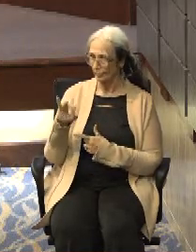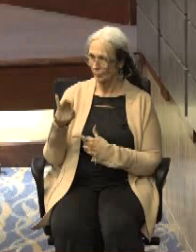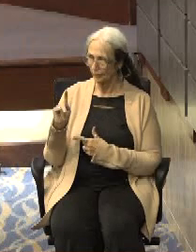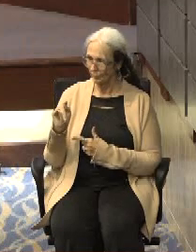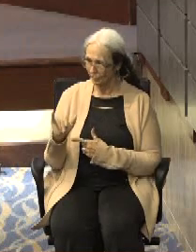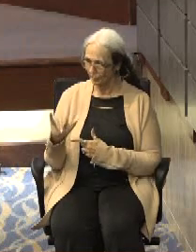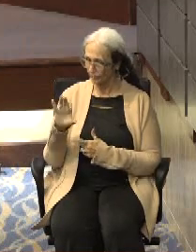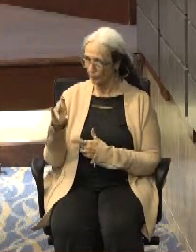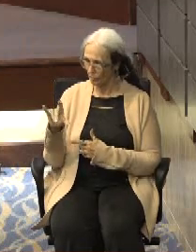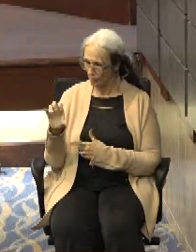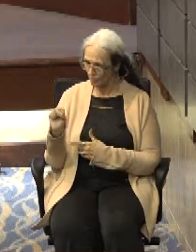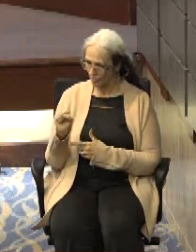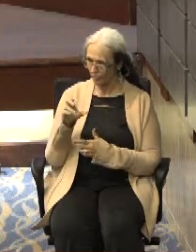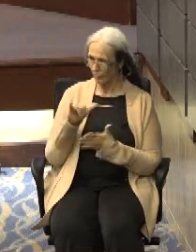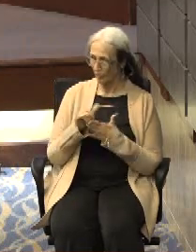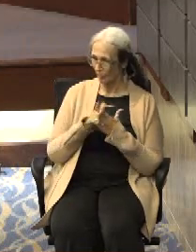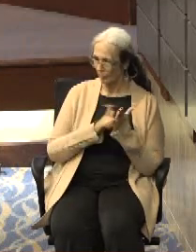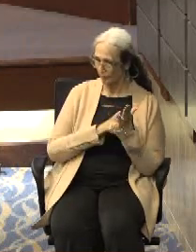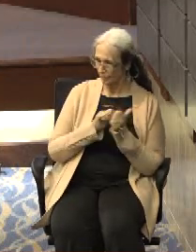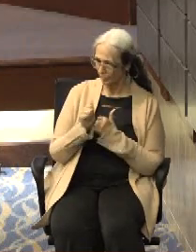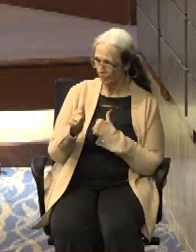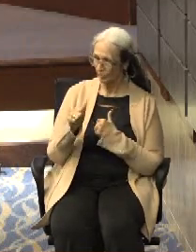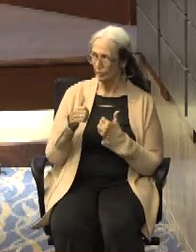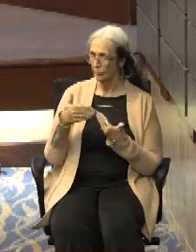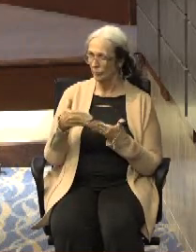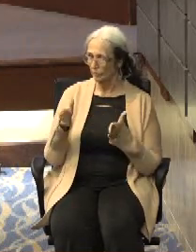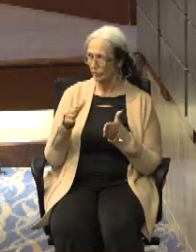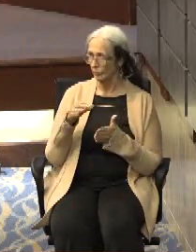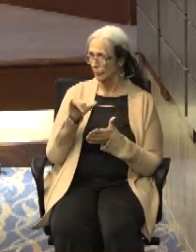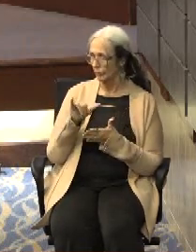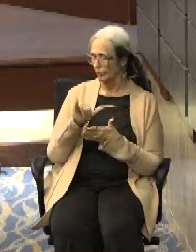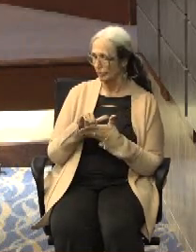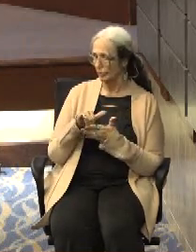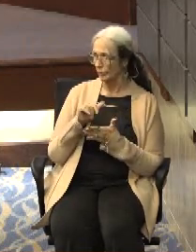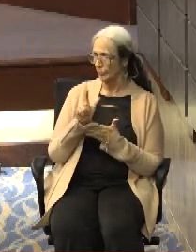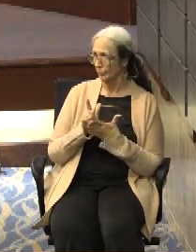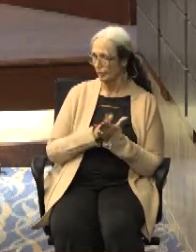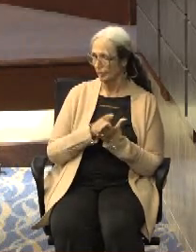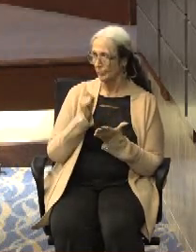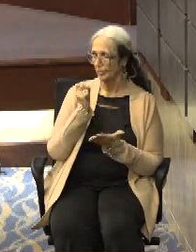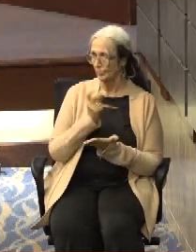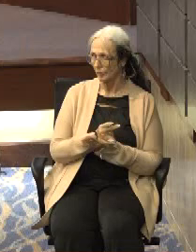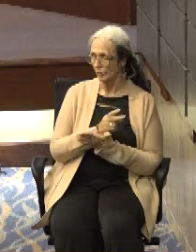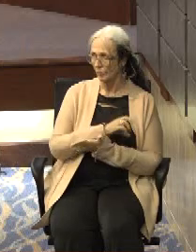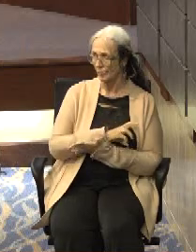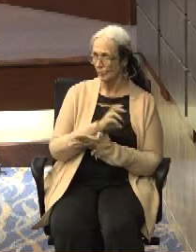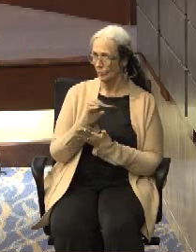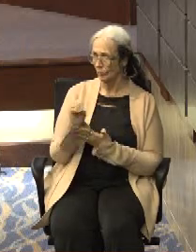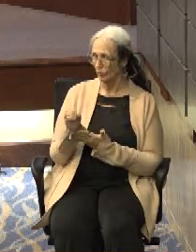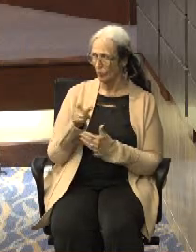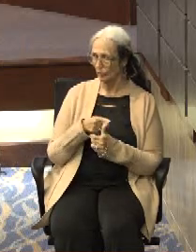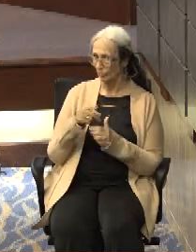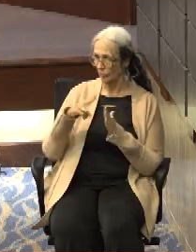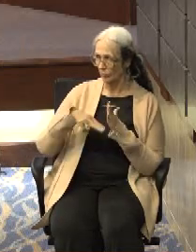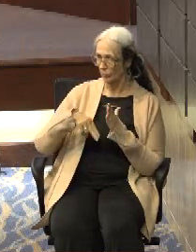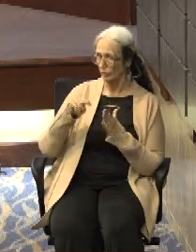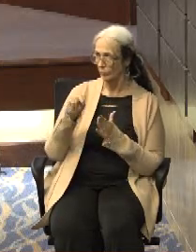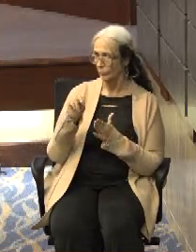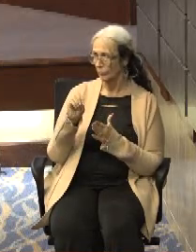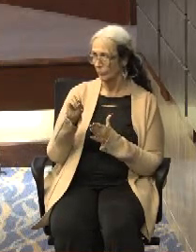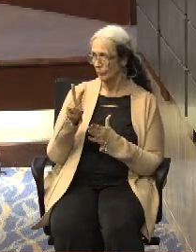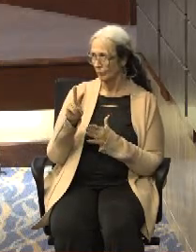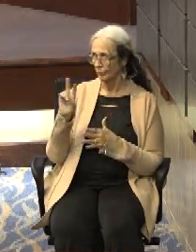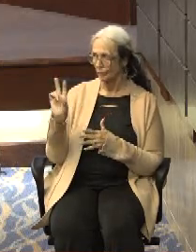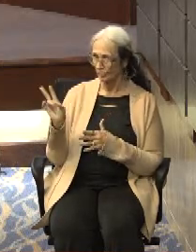finally determine the meeting at which this ordinance is passed is open to the public as required by law. This ordinance is approved by a 6-0 council vote on first reading on November 7th,